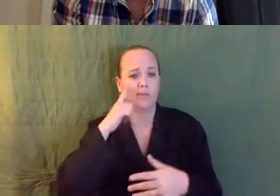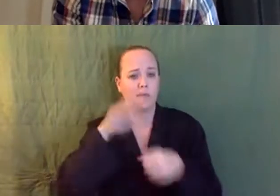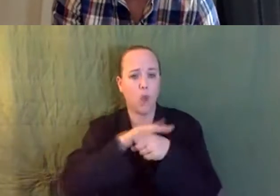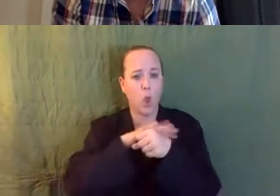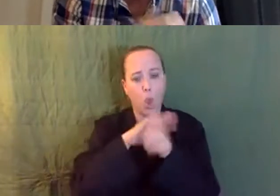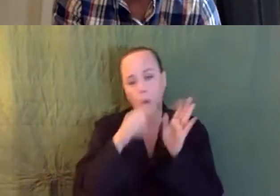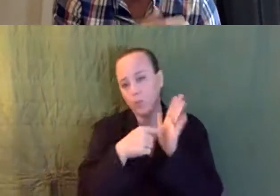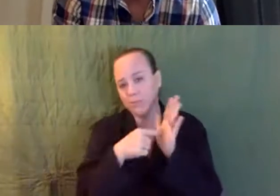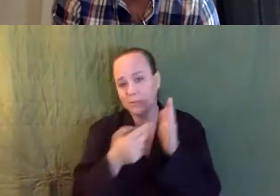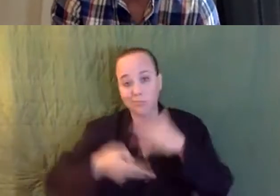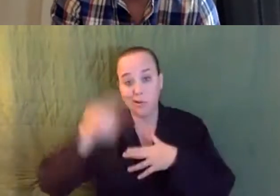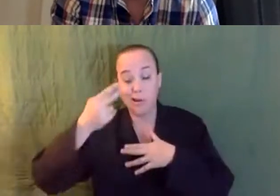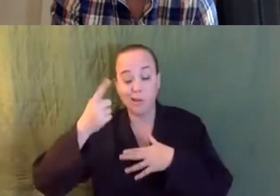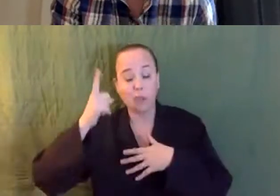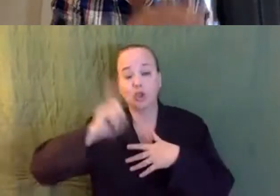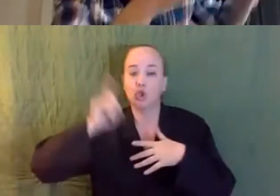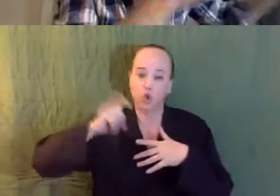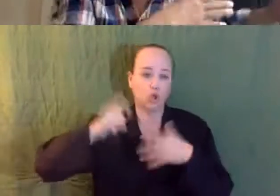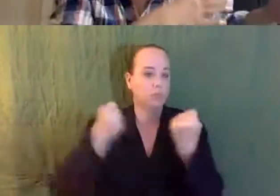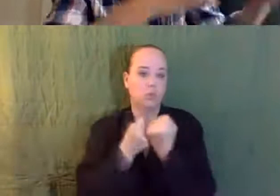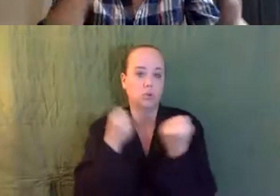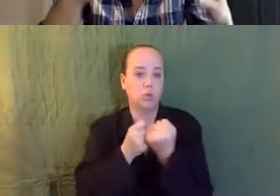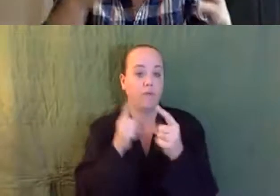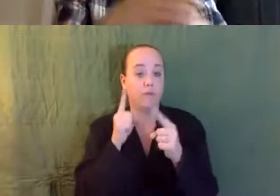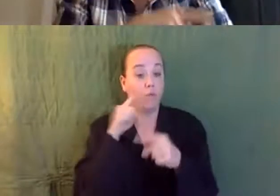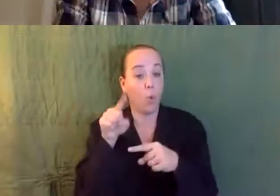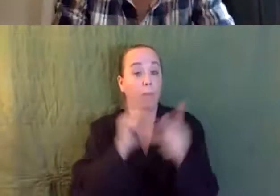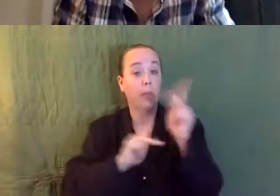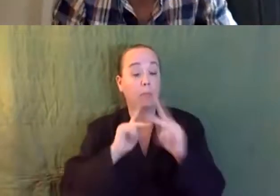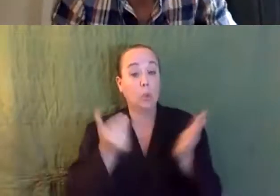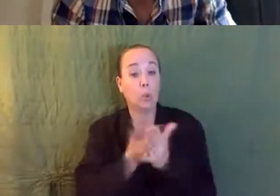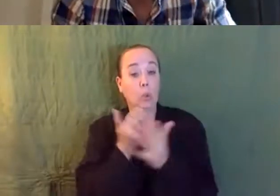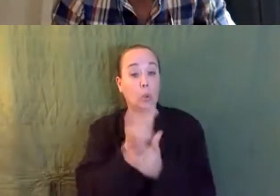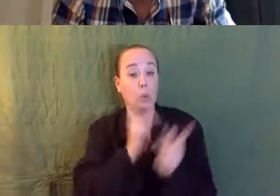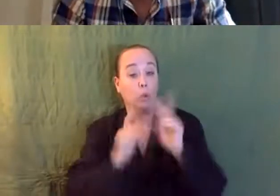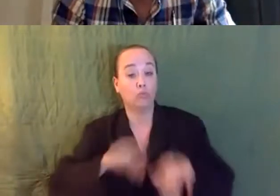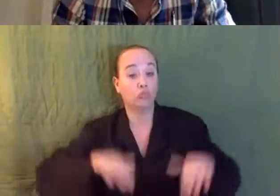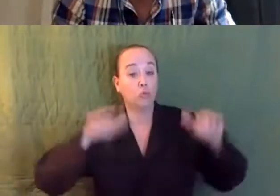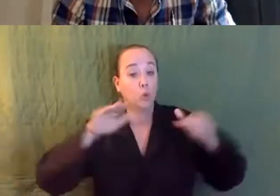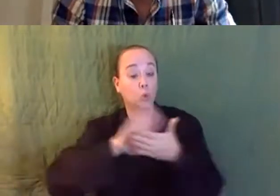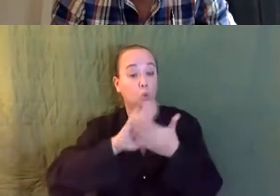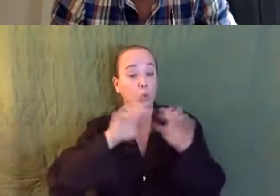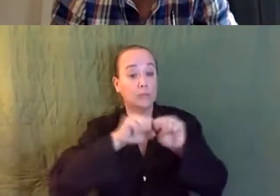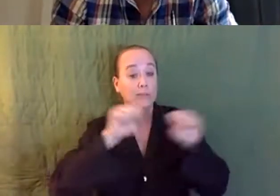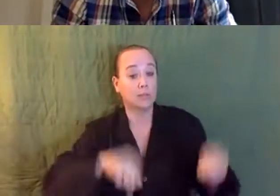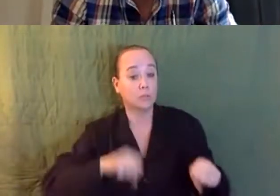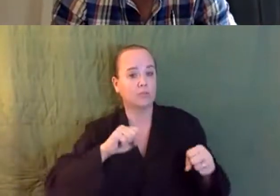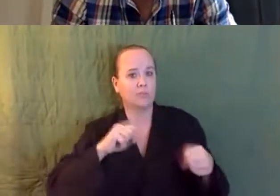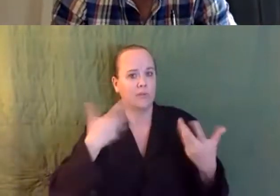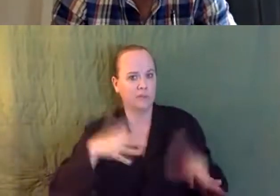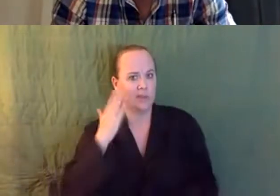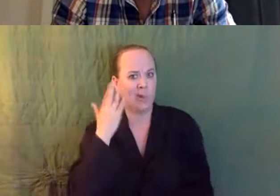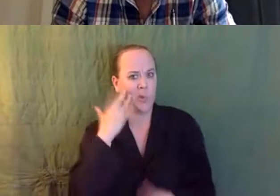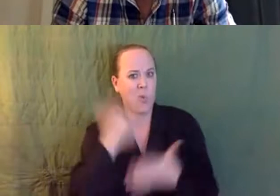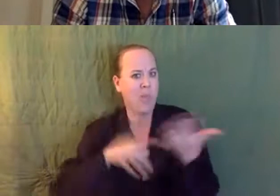higher, you should be advocating for those who are coming up and growing up in our school system to know what civic engagement